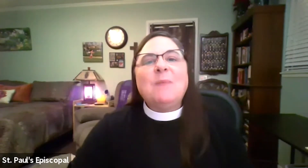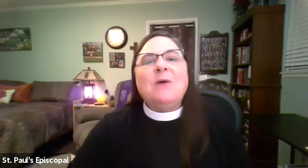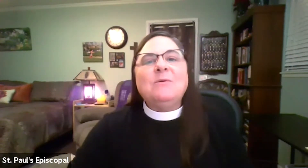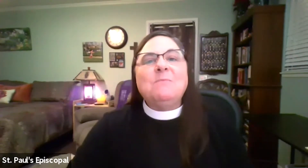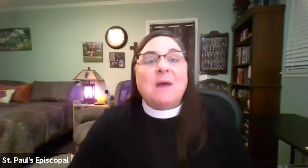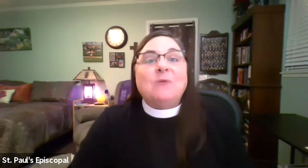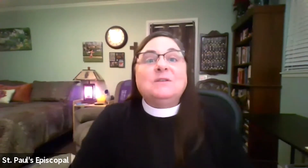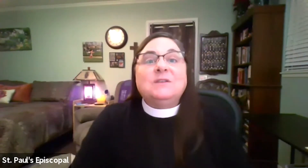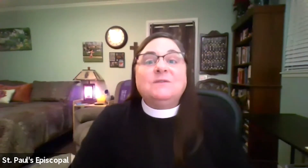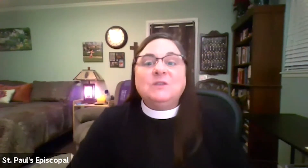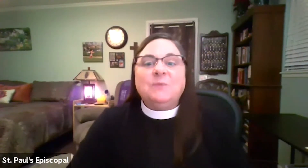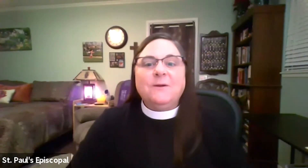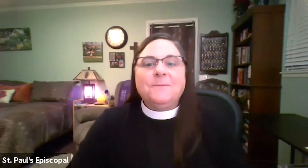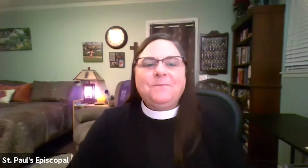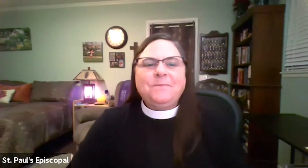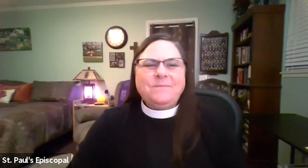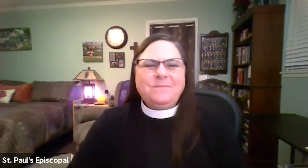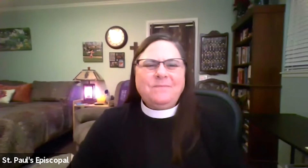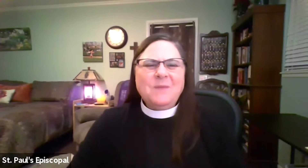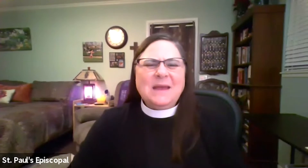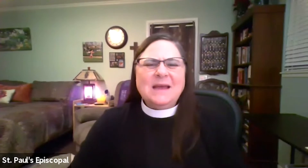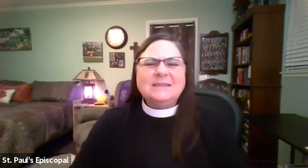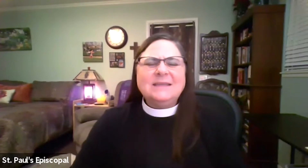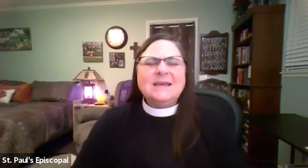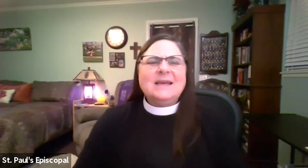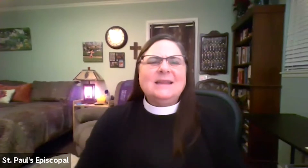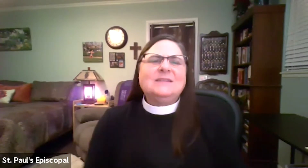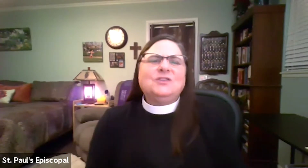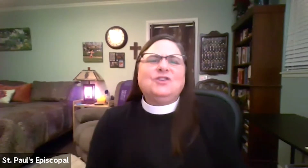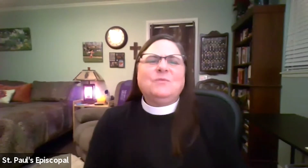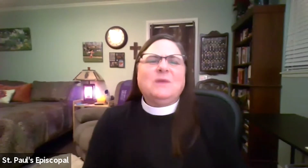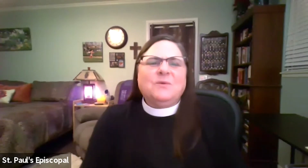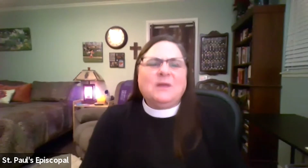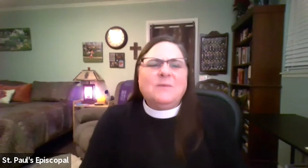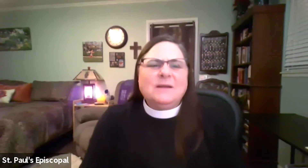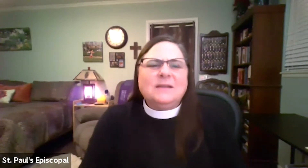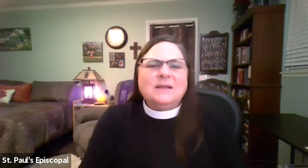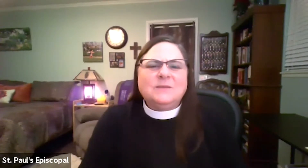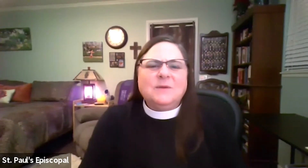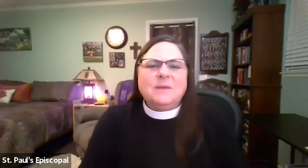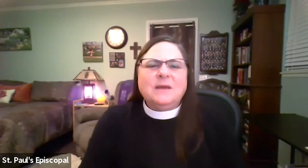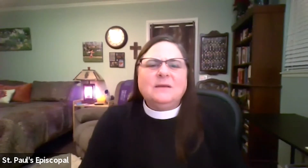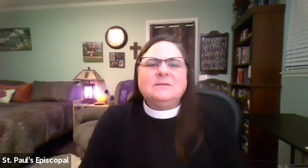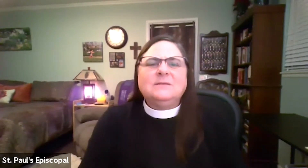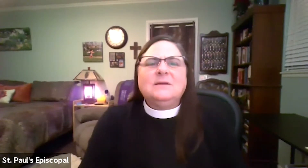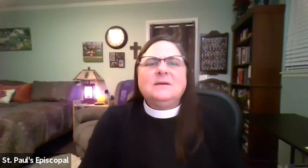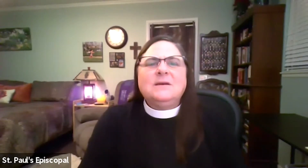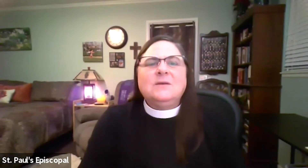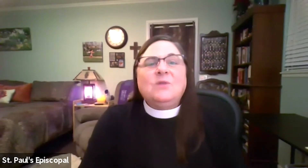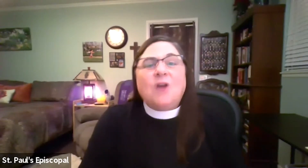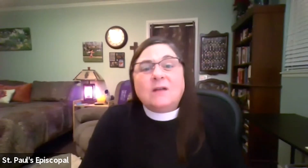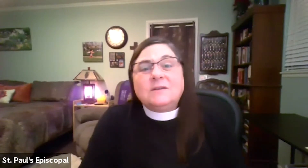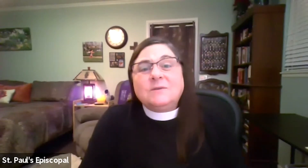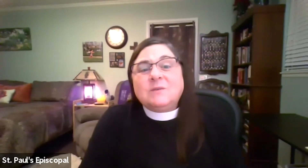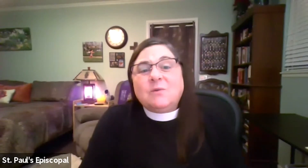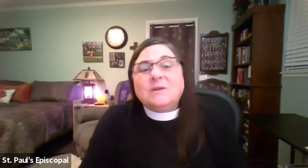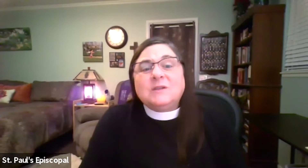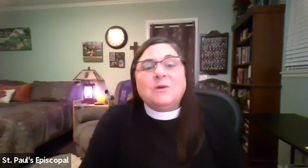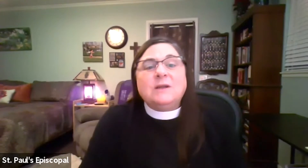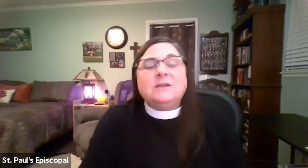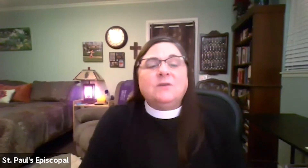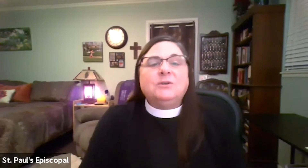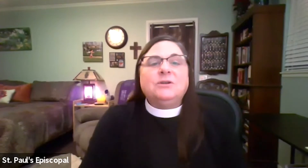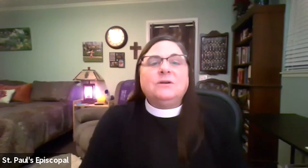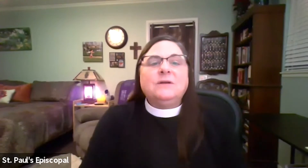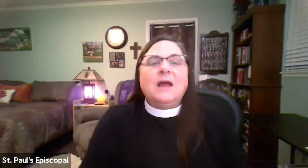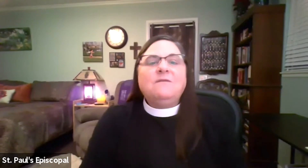talk about mountains of despair, because that's a term that really resonates with me. We'll also explore this